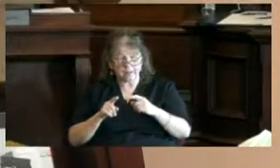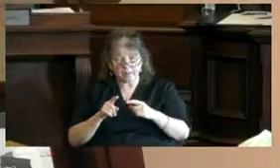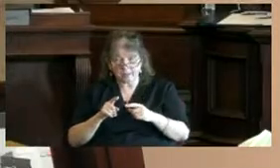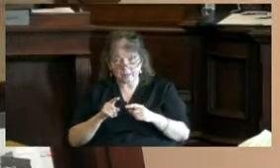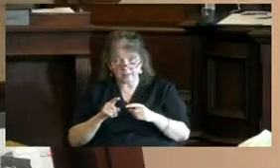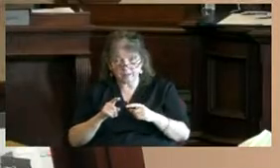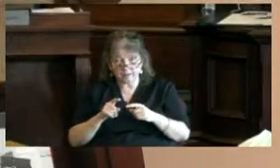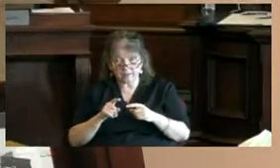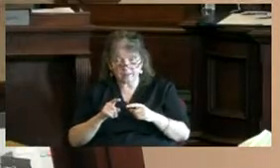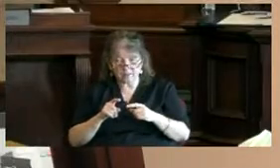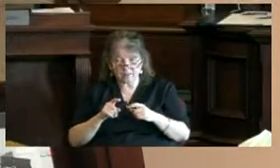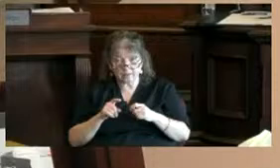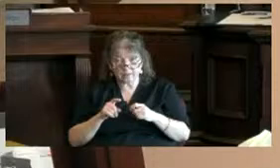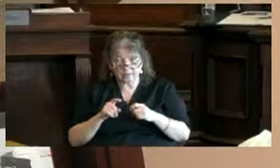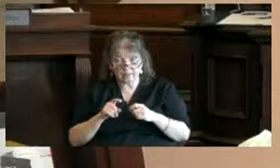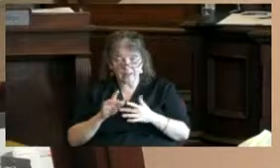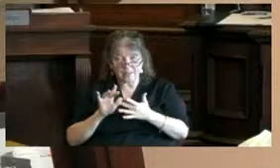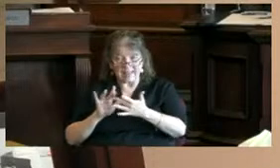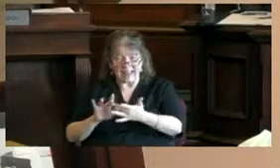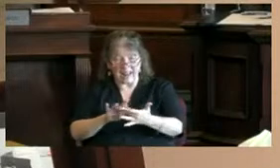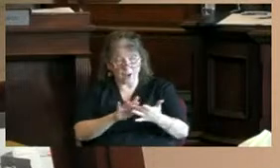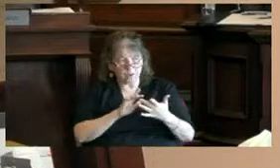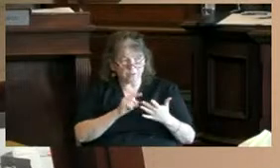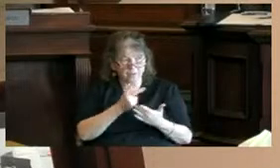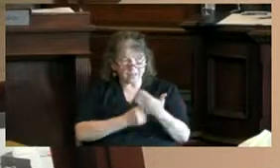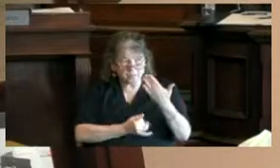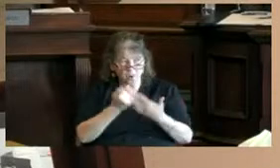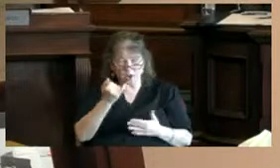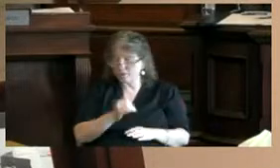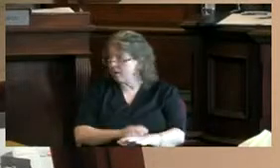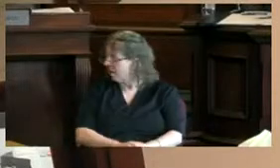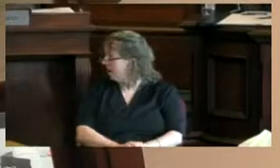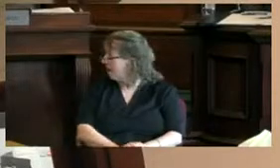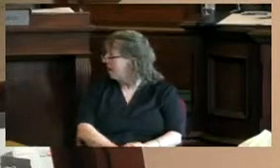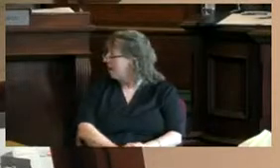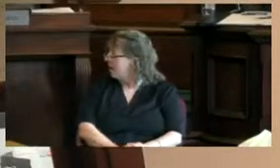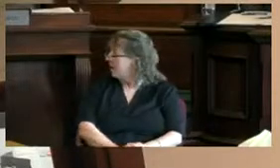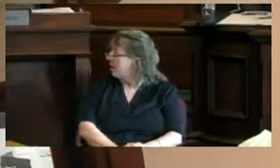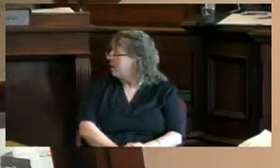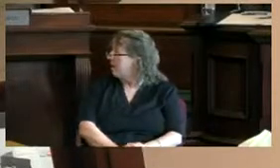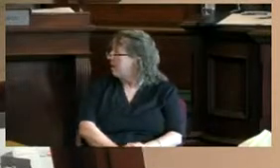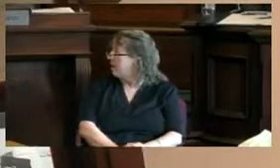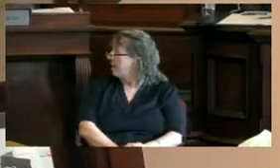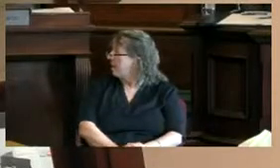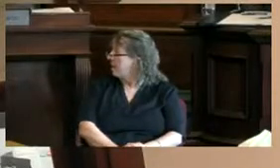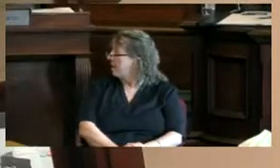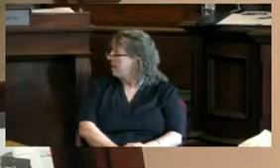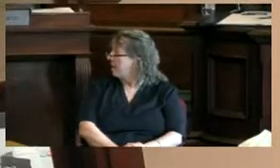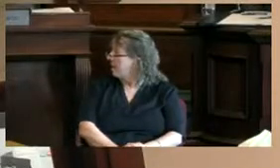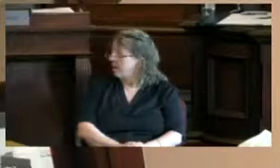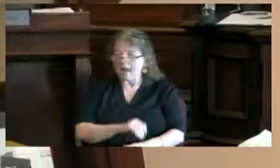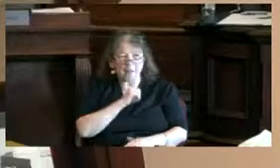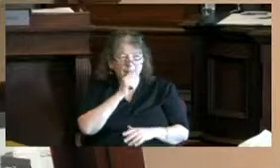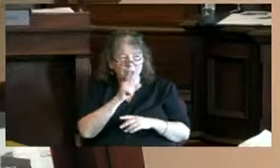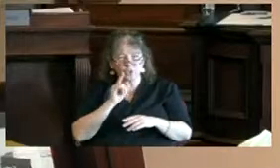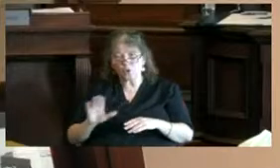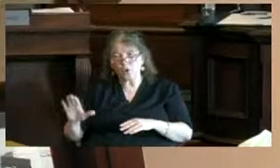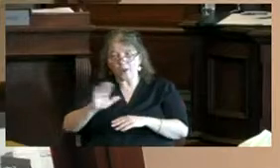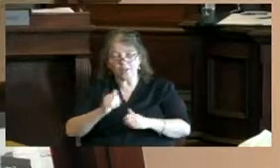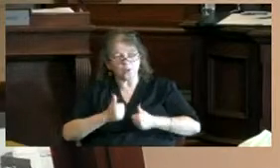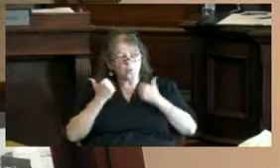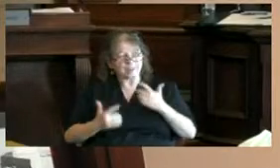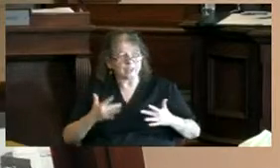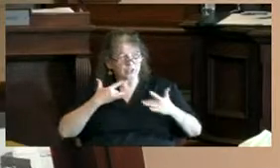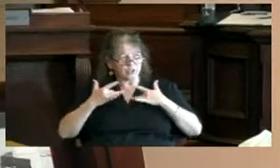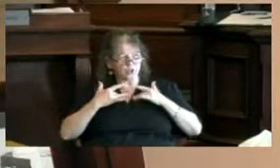summer regarding this project. And I don't know that a lot of the community concerns are actually reflected here. There was some concern